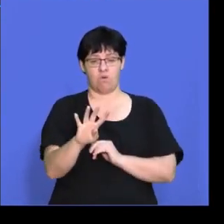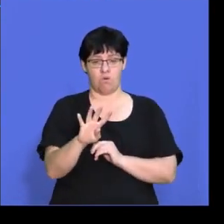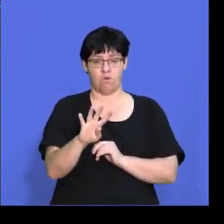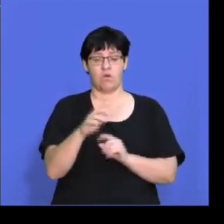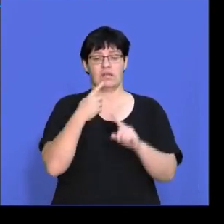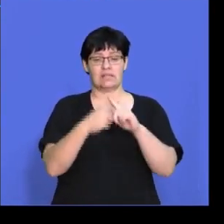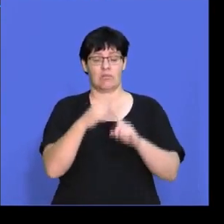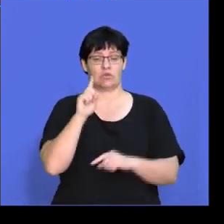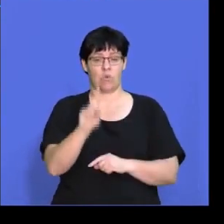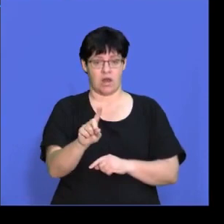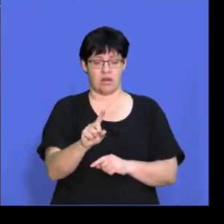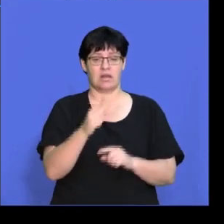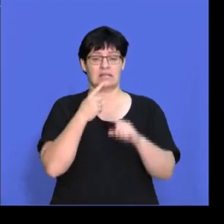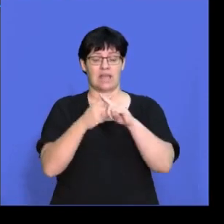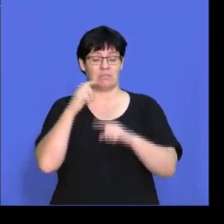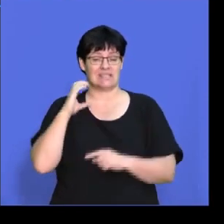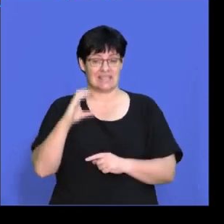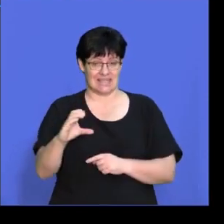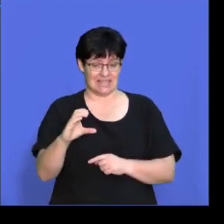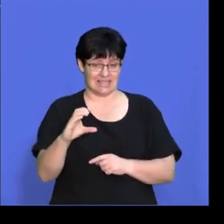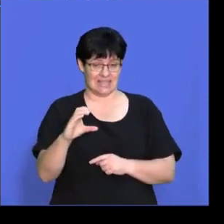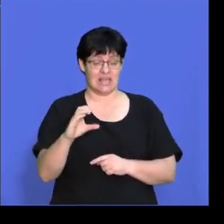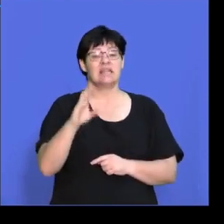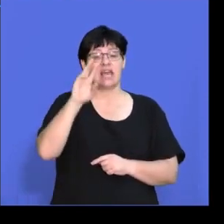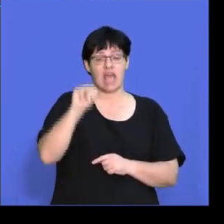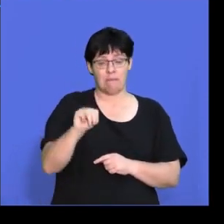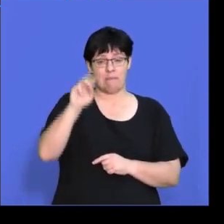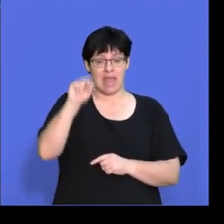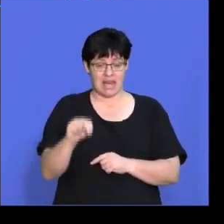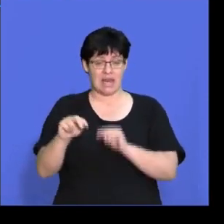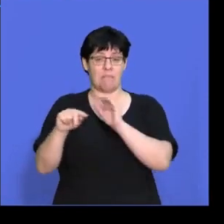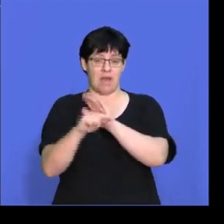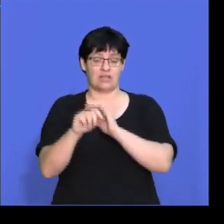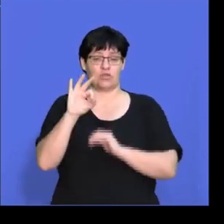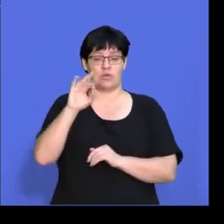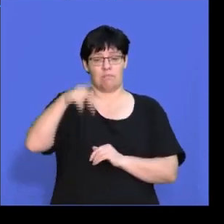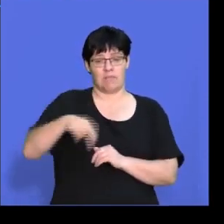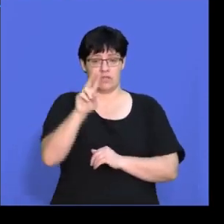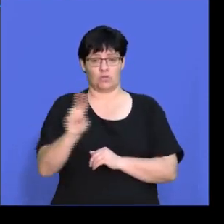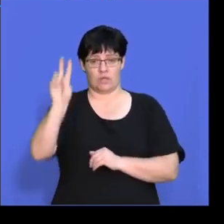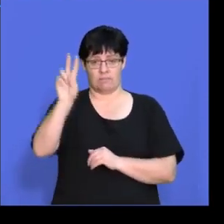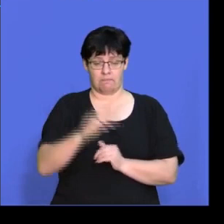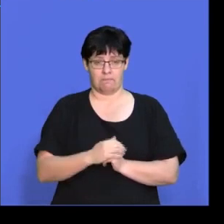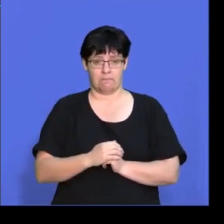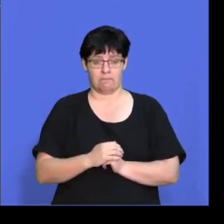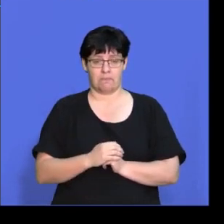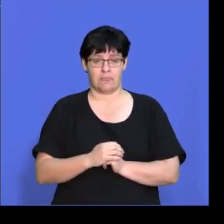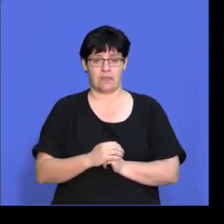4 times 1 times c, which is mn minus 3p squared.